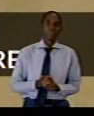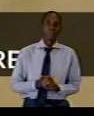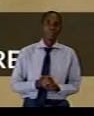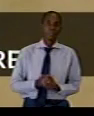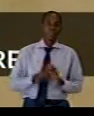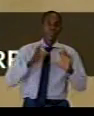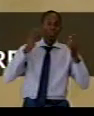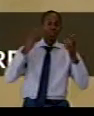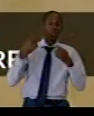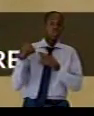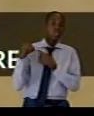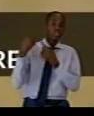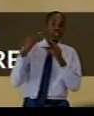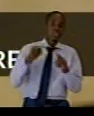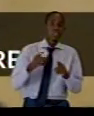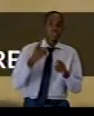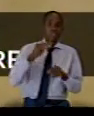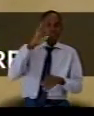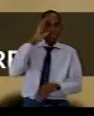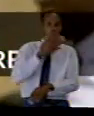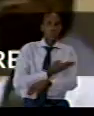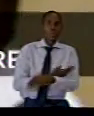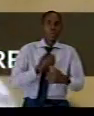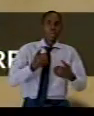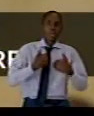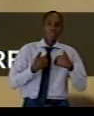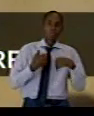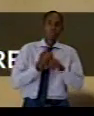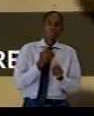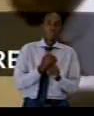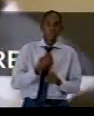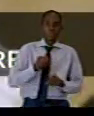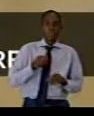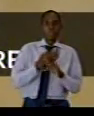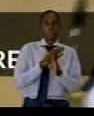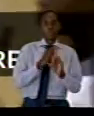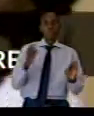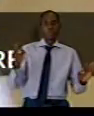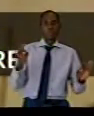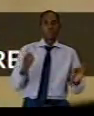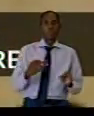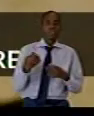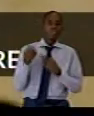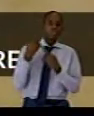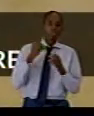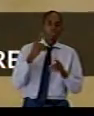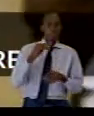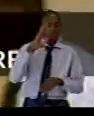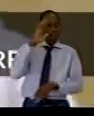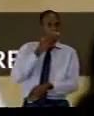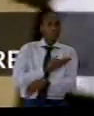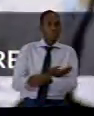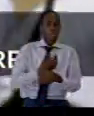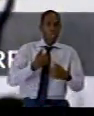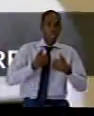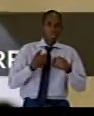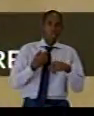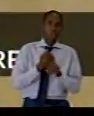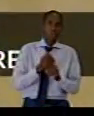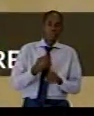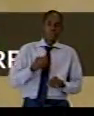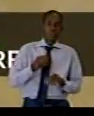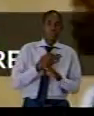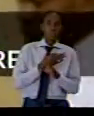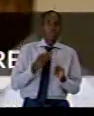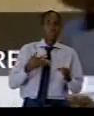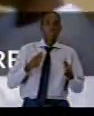Since the Son has made me free, since the Son has made me free, let me taste